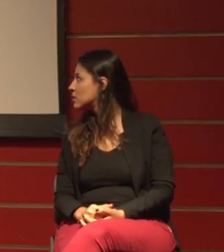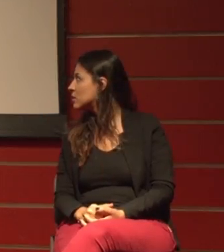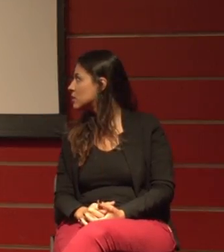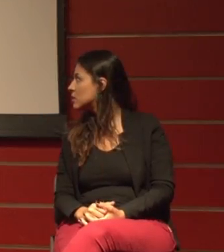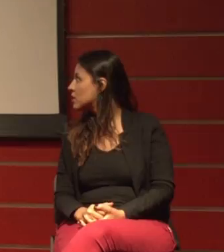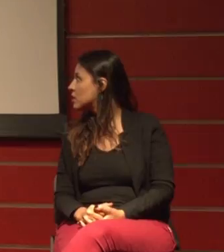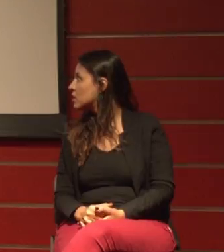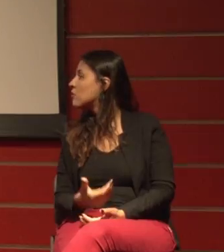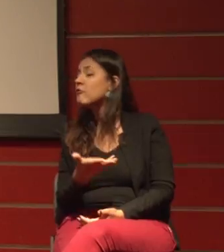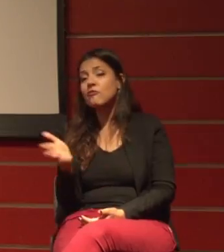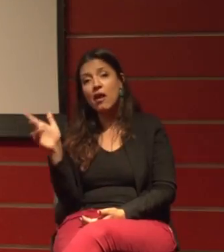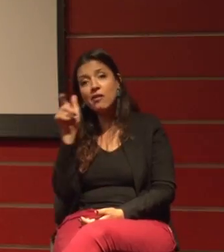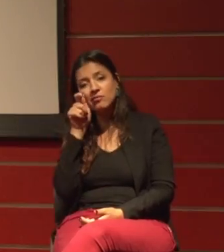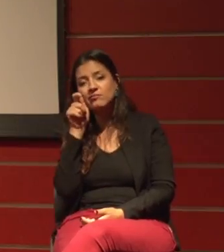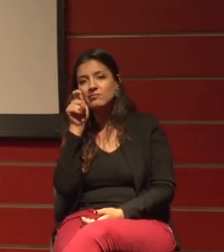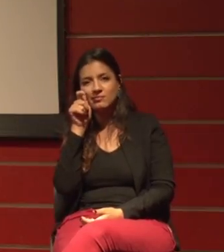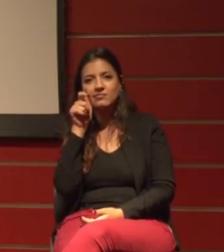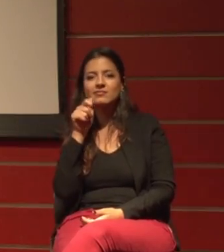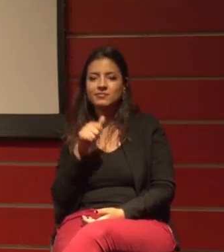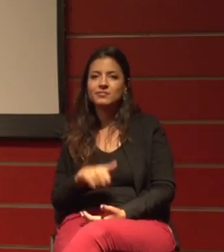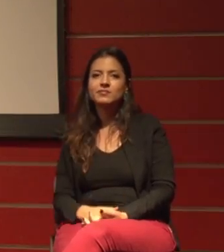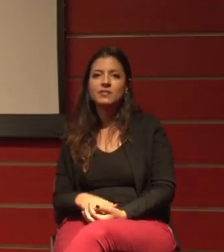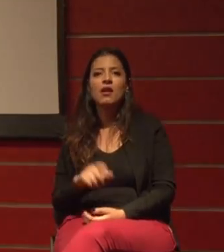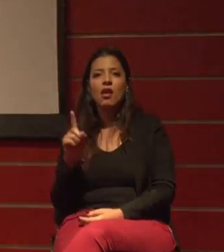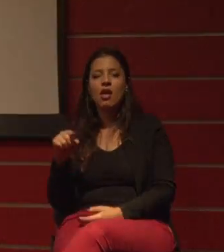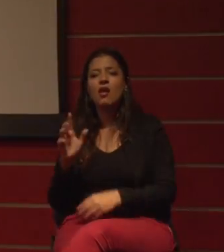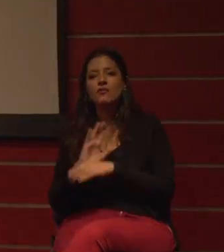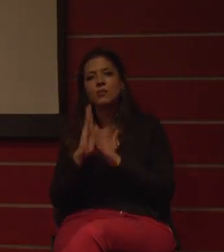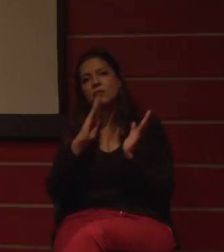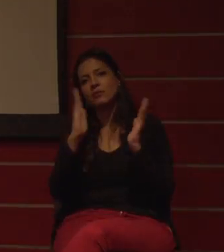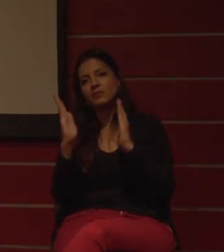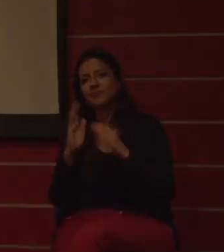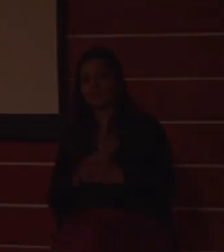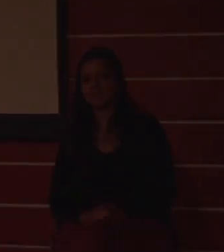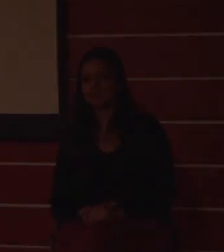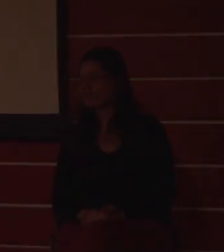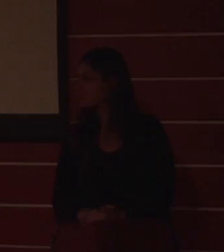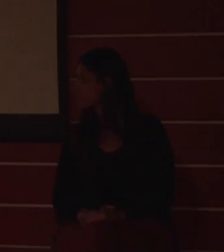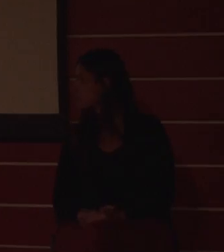vale muito a pena é esse passar aqui o trailer dele